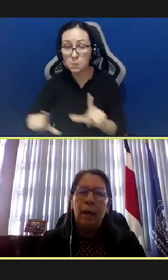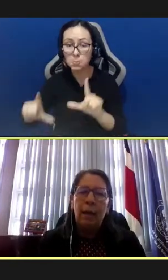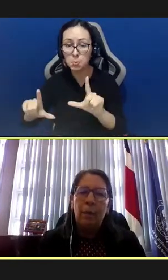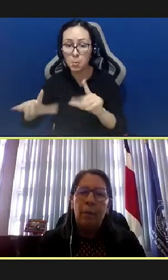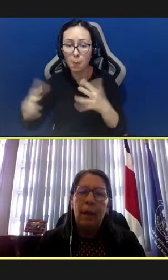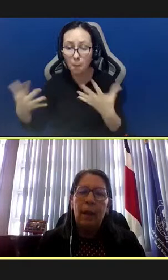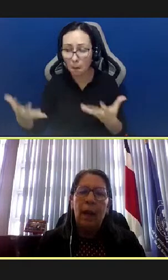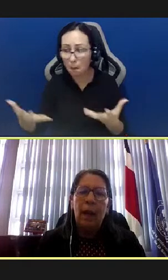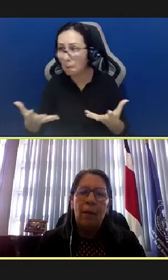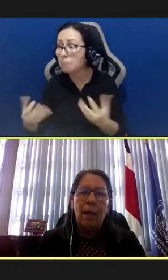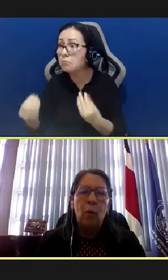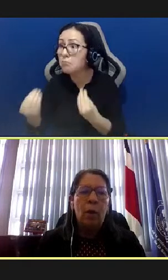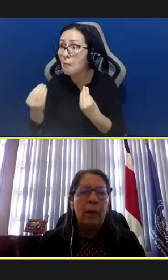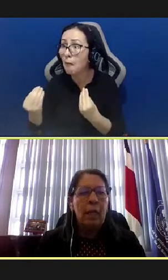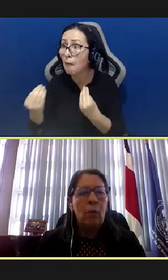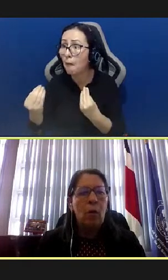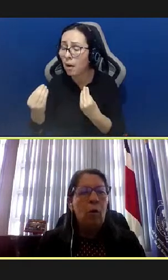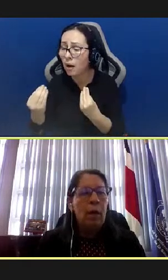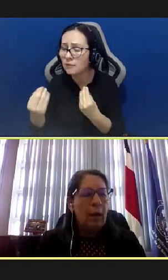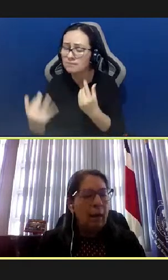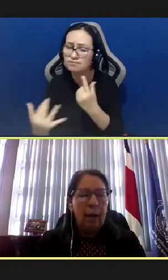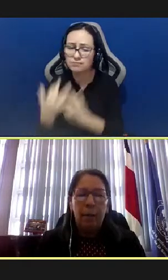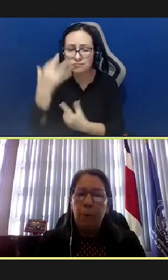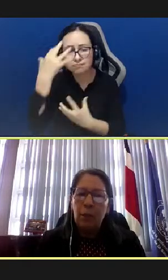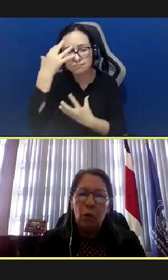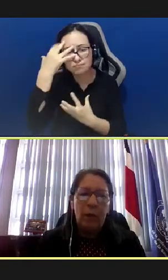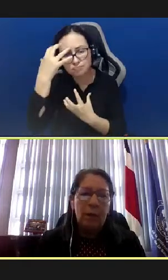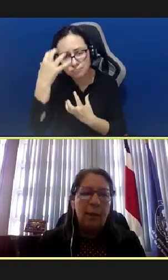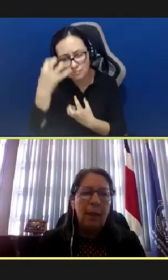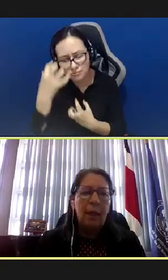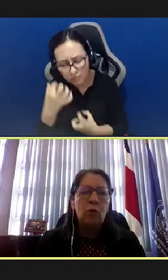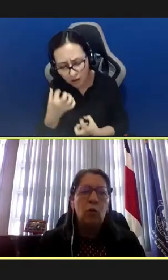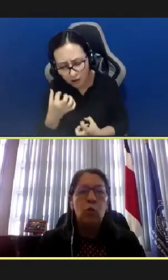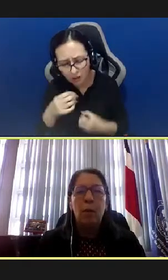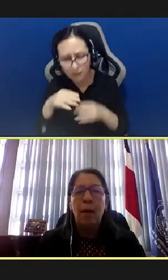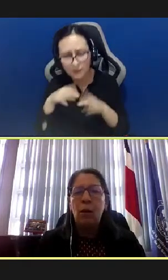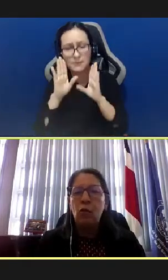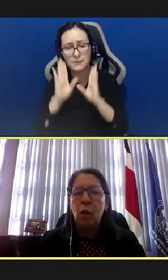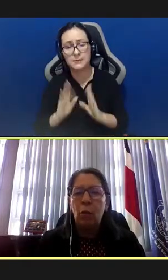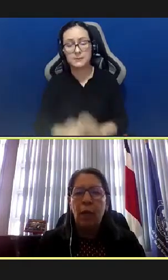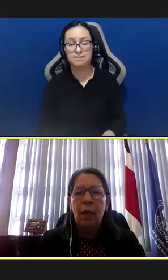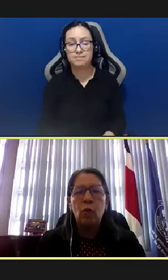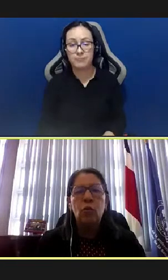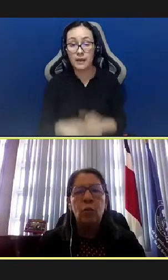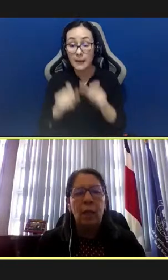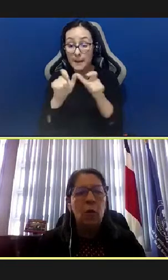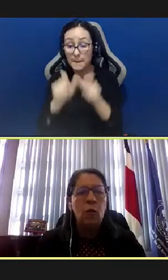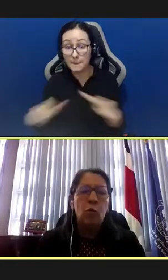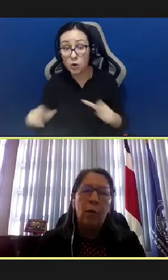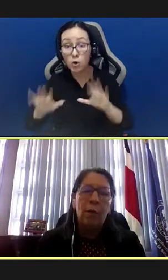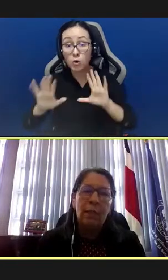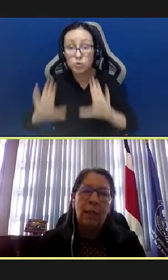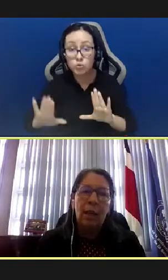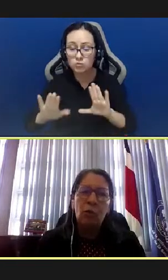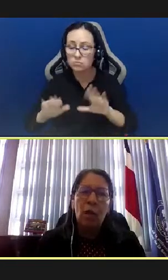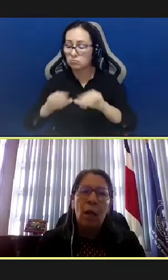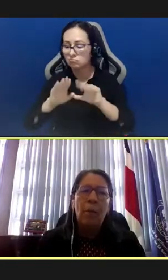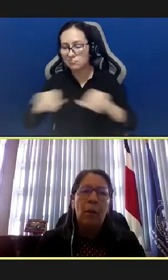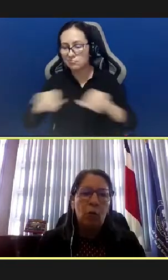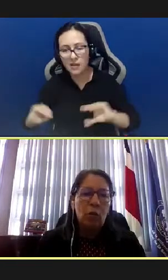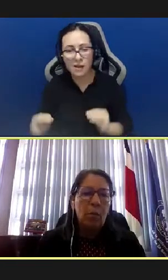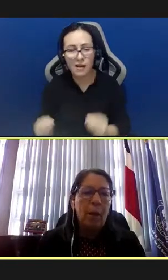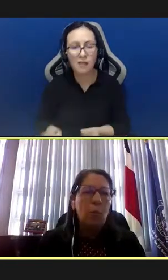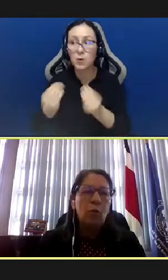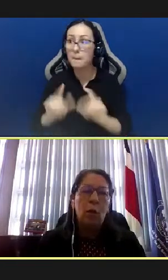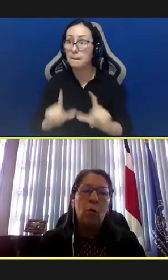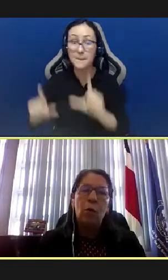depression, with the highest level for those that had not